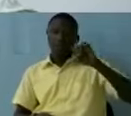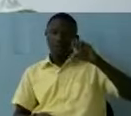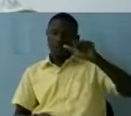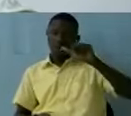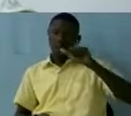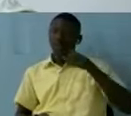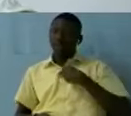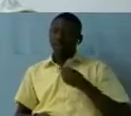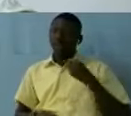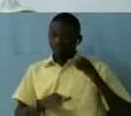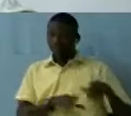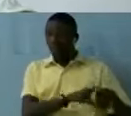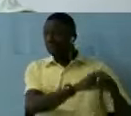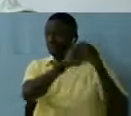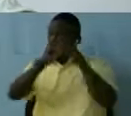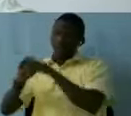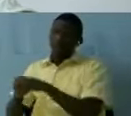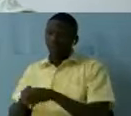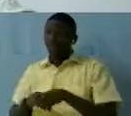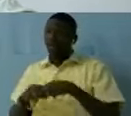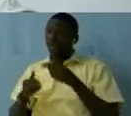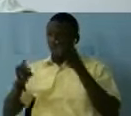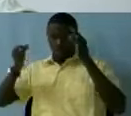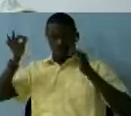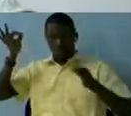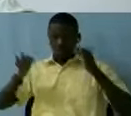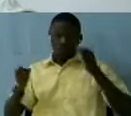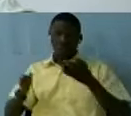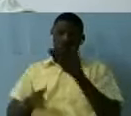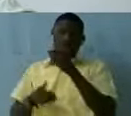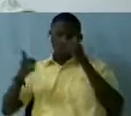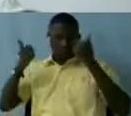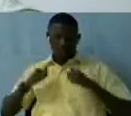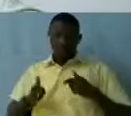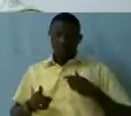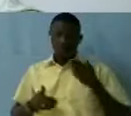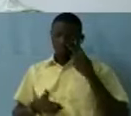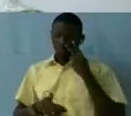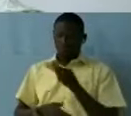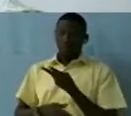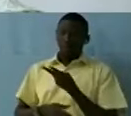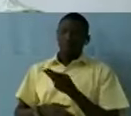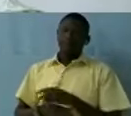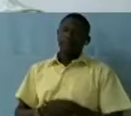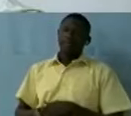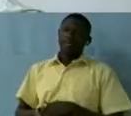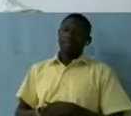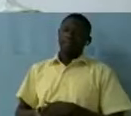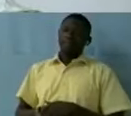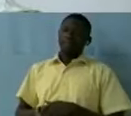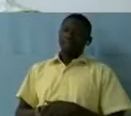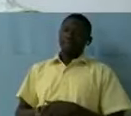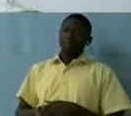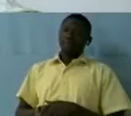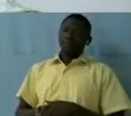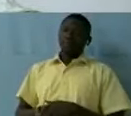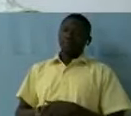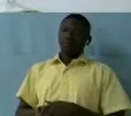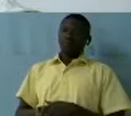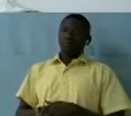NIA meni alonko wulu lankele matale kito luto menwe kekana kiti bundala. the TRRC would not